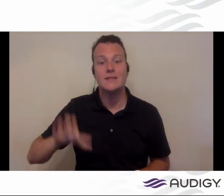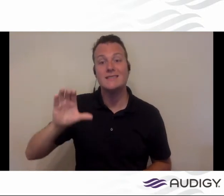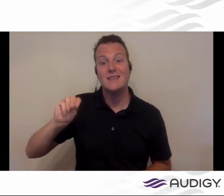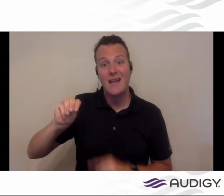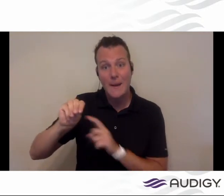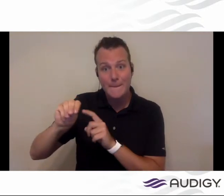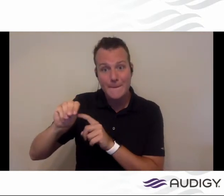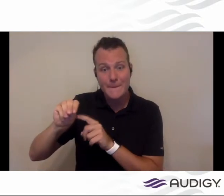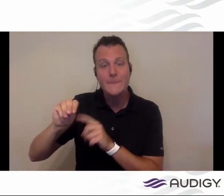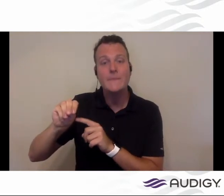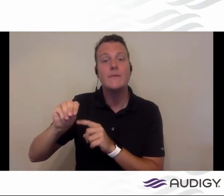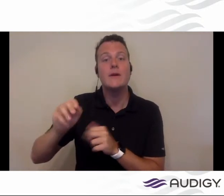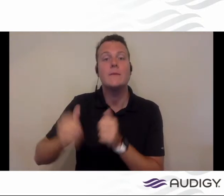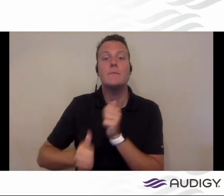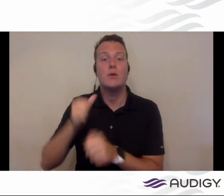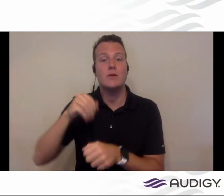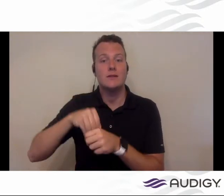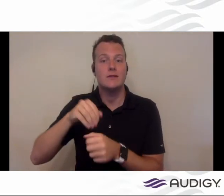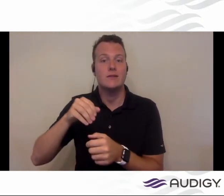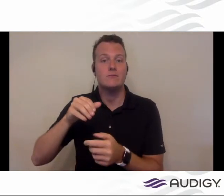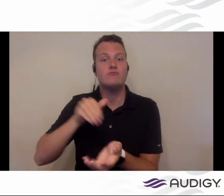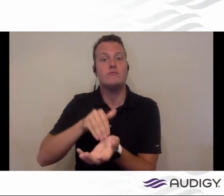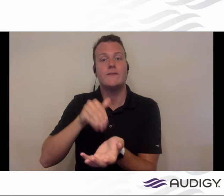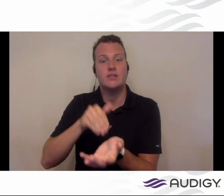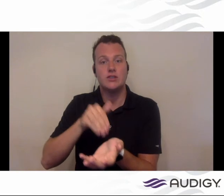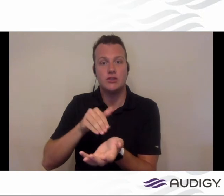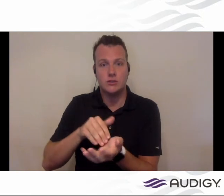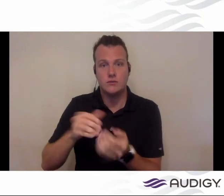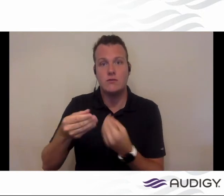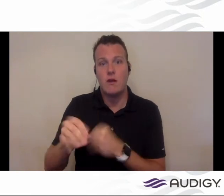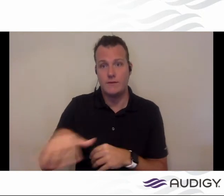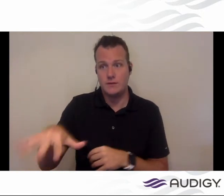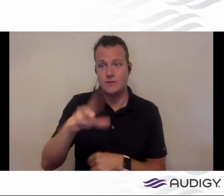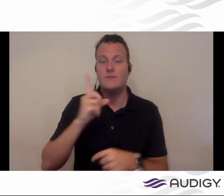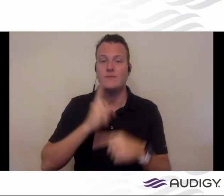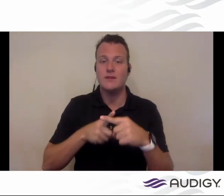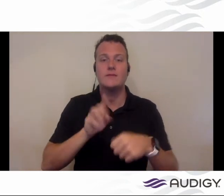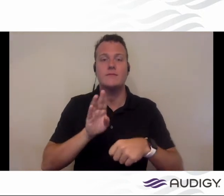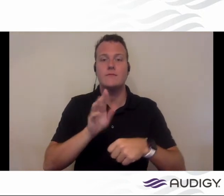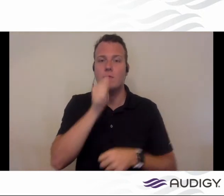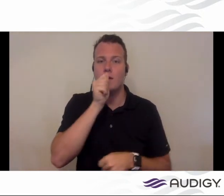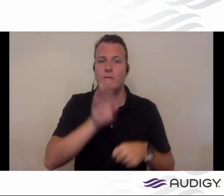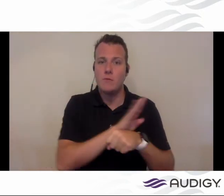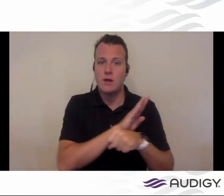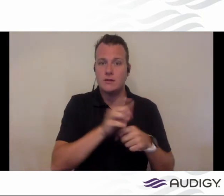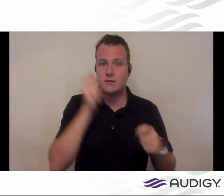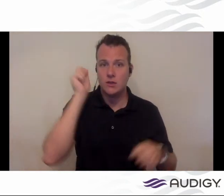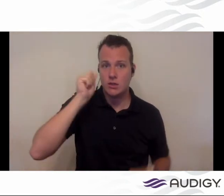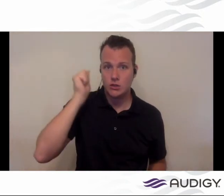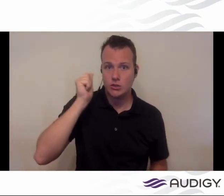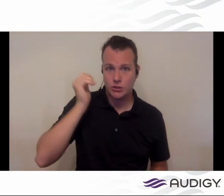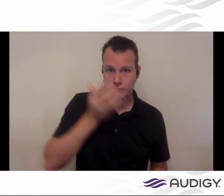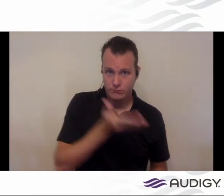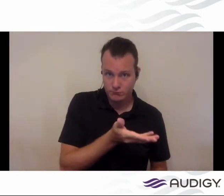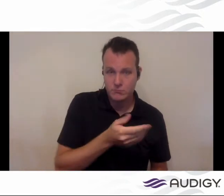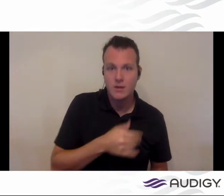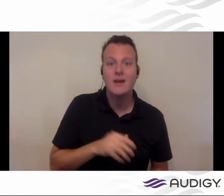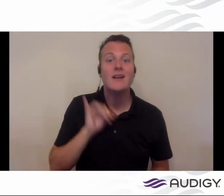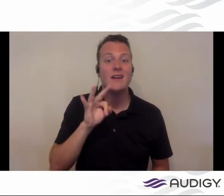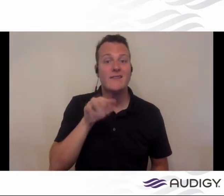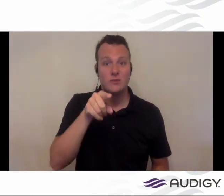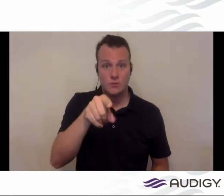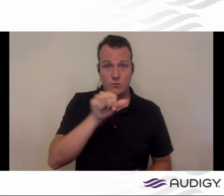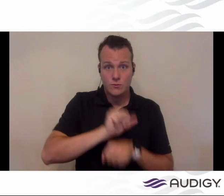used mostly in physician offices as well as private practice audiology offices. For those of you in a